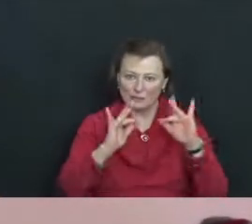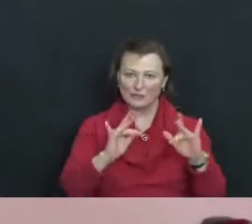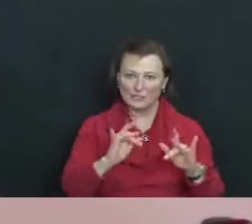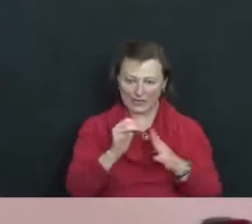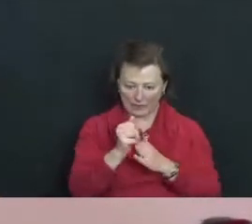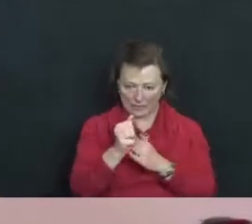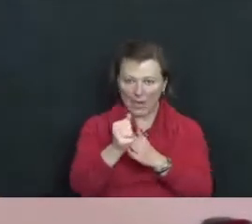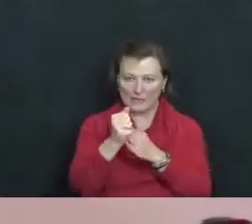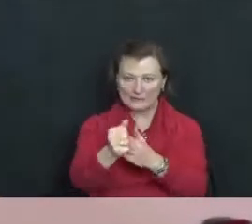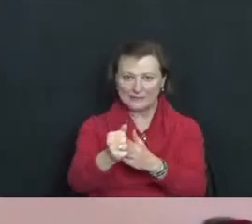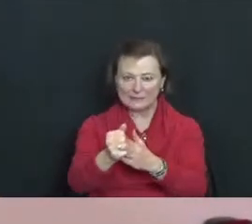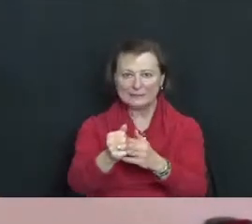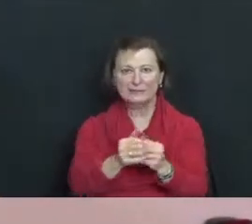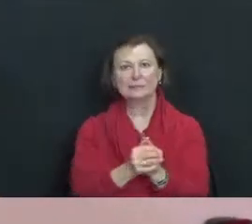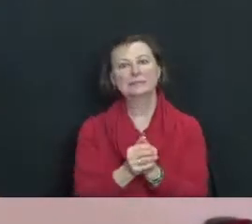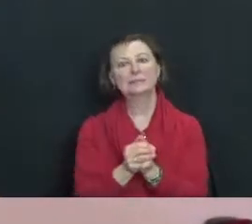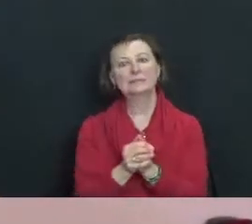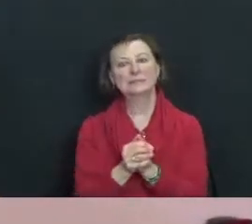guidance.